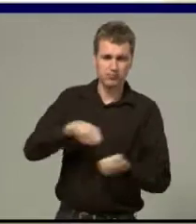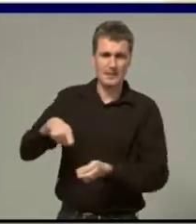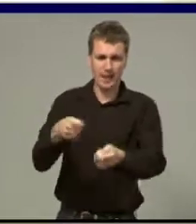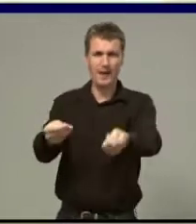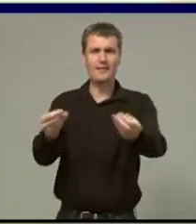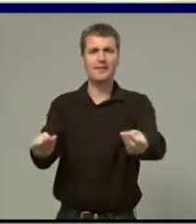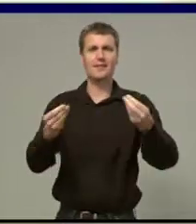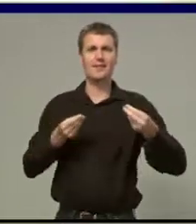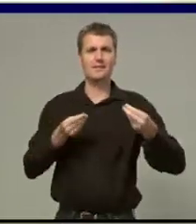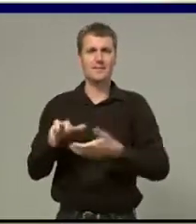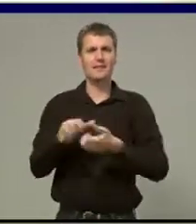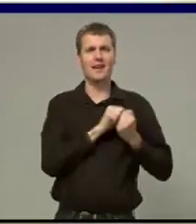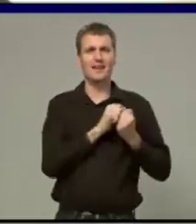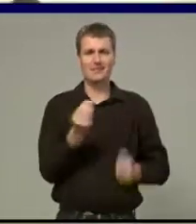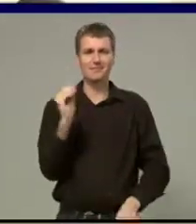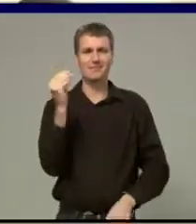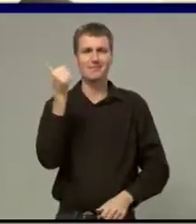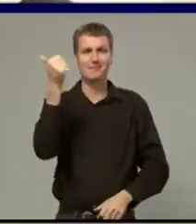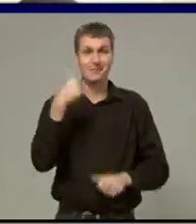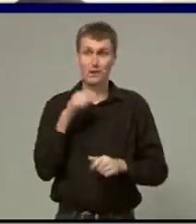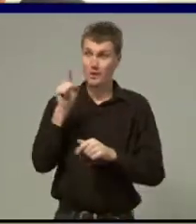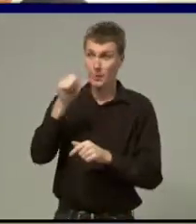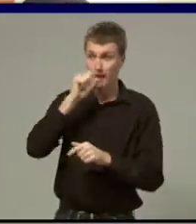you the spade to take away as a souvenir, so if you could deliver this